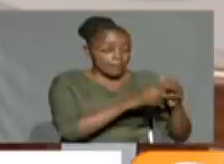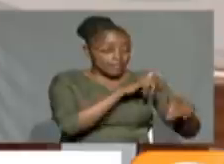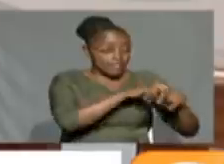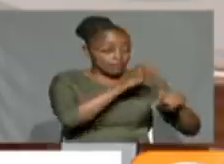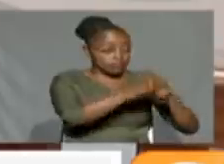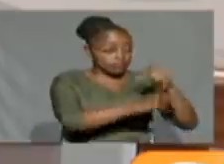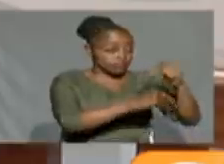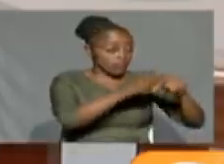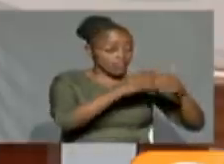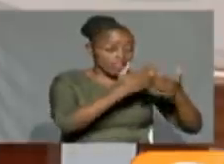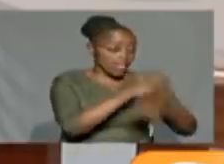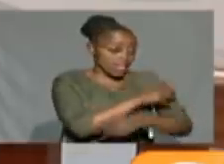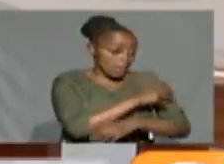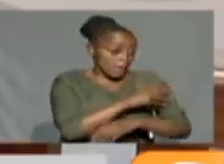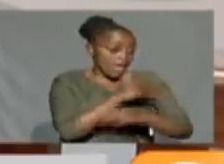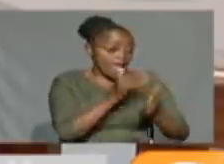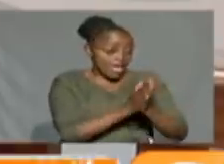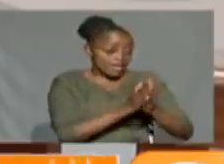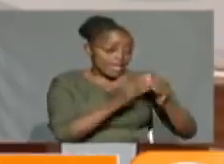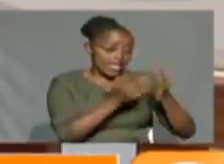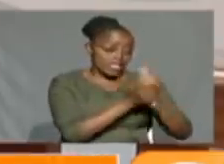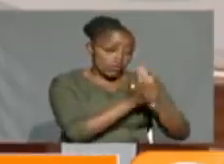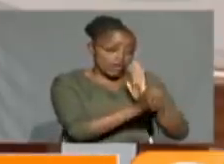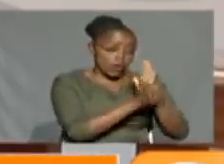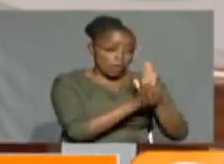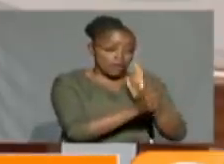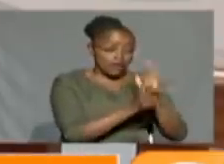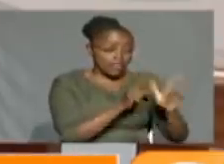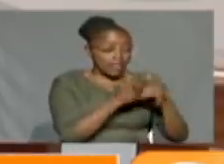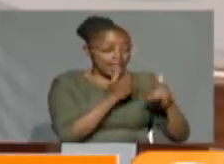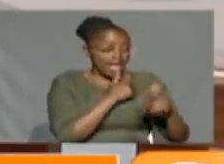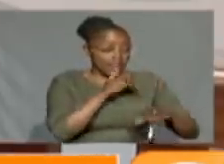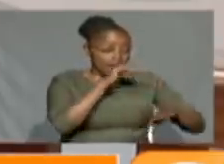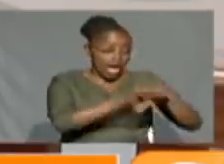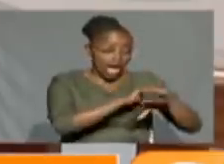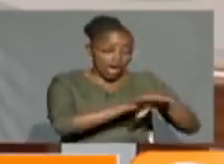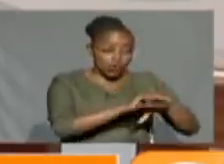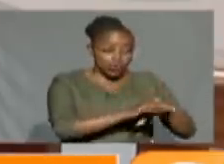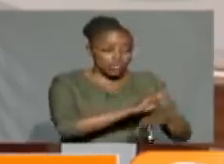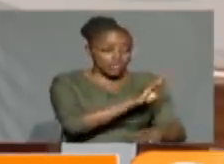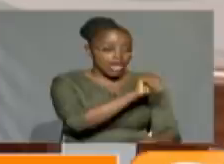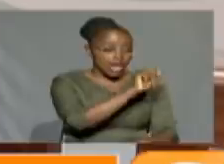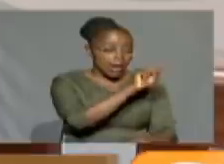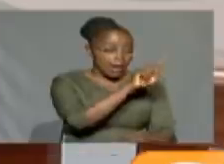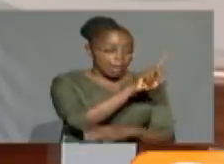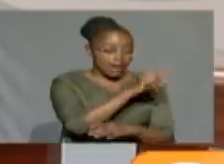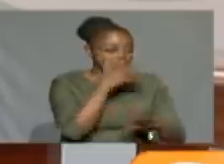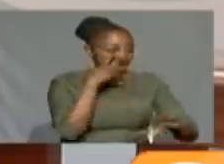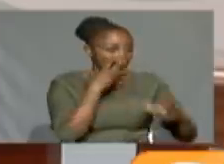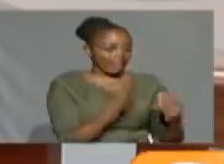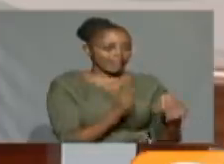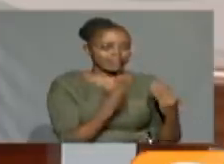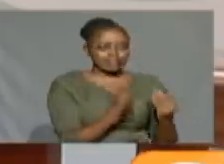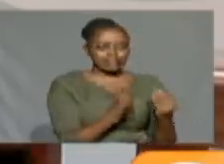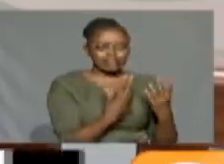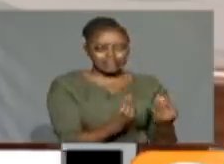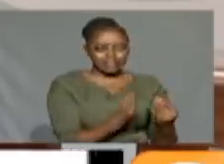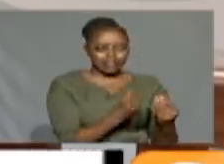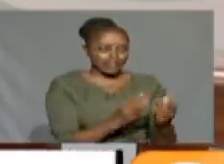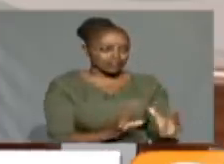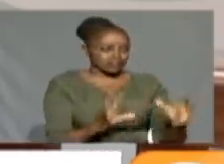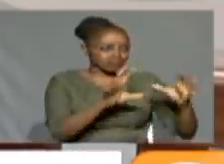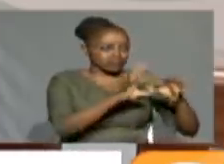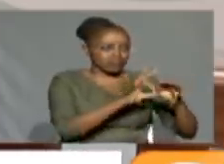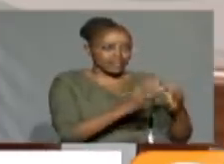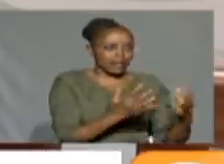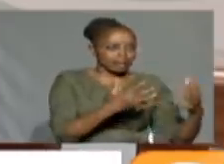your capability and competence, as you build a solid blood, it becomes easier to leapfrog through acquisition and mergers.